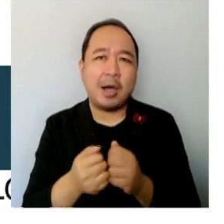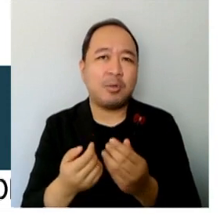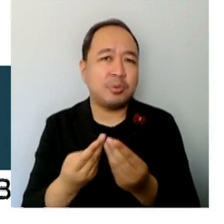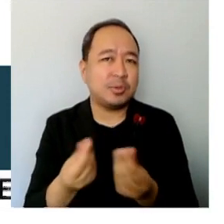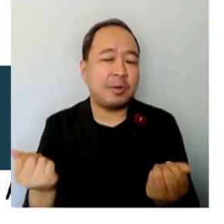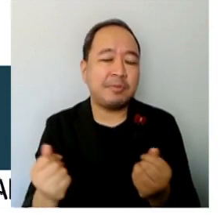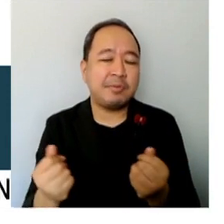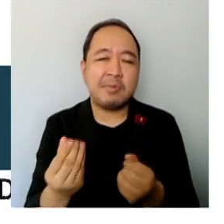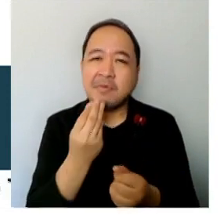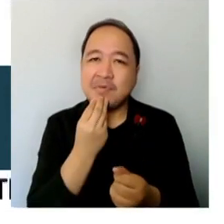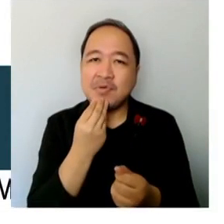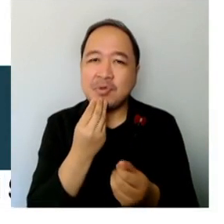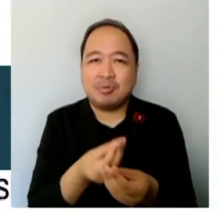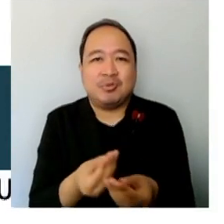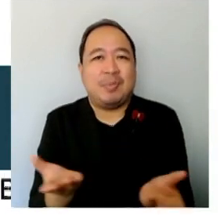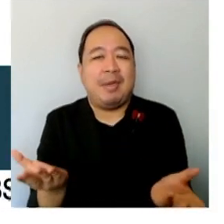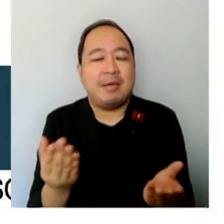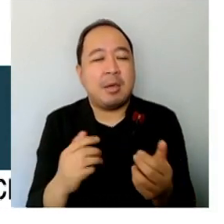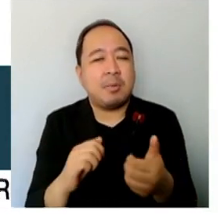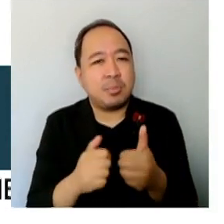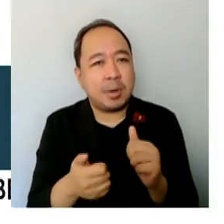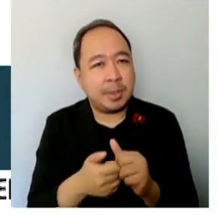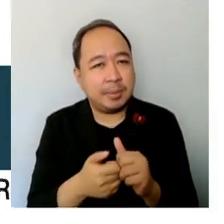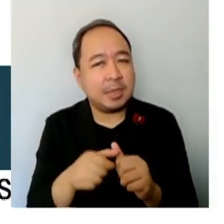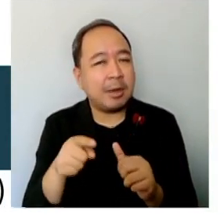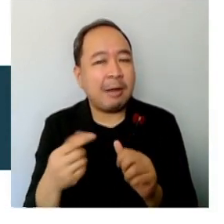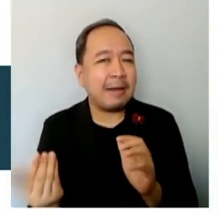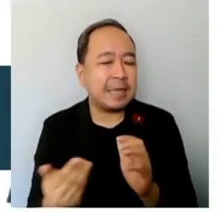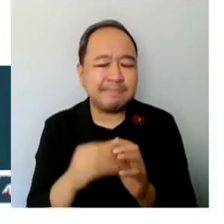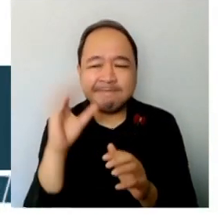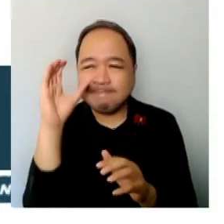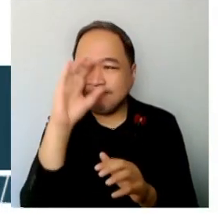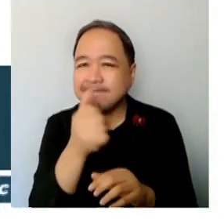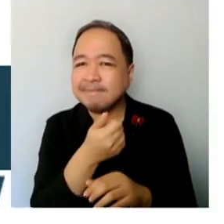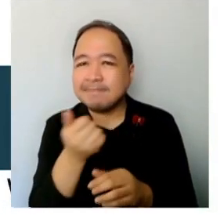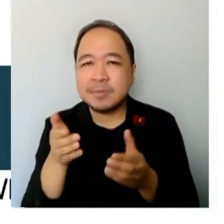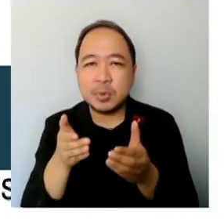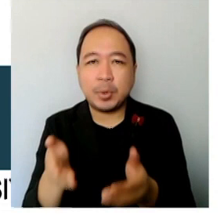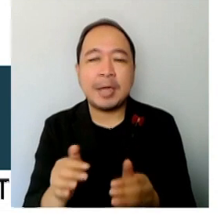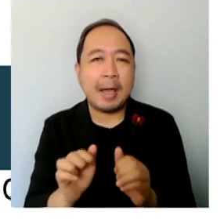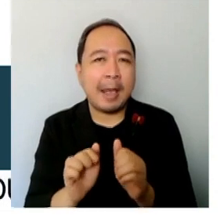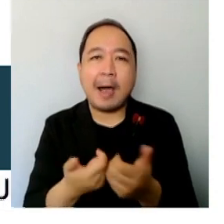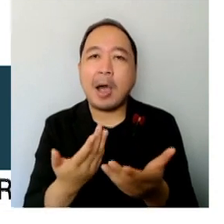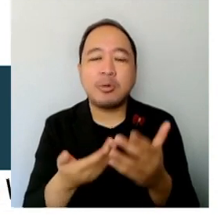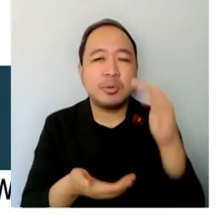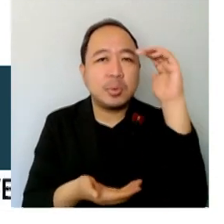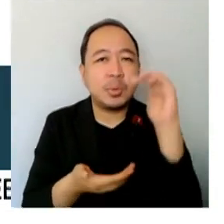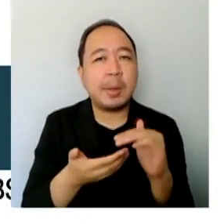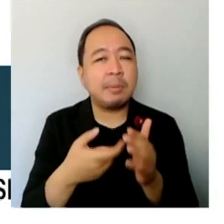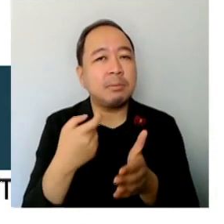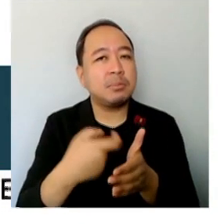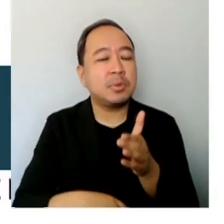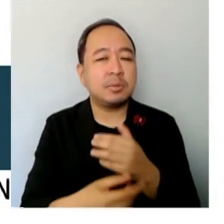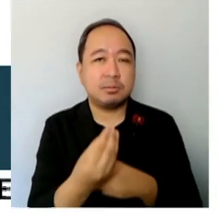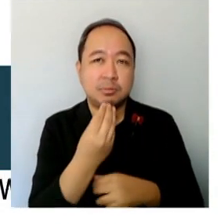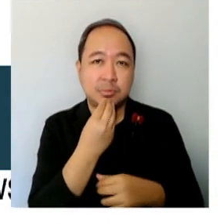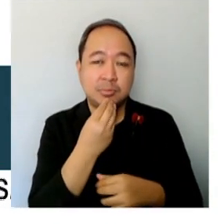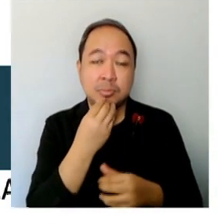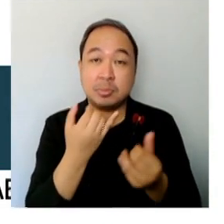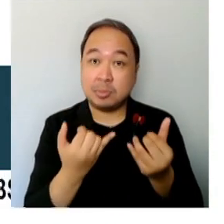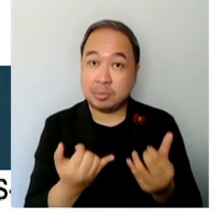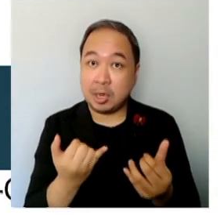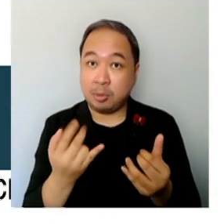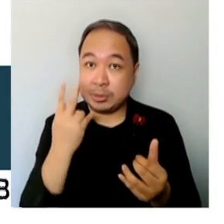He says, and I quote, "We must rethink our strategies to combat rising food prices. The country's current high inflation is largely driven